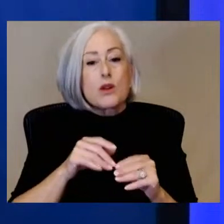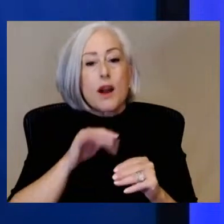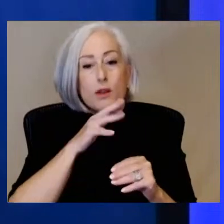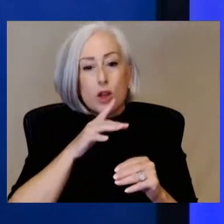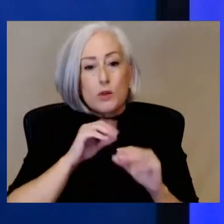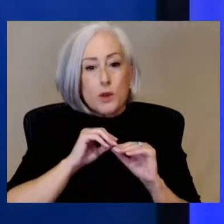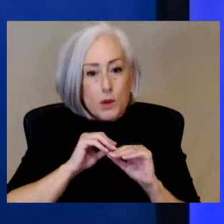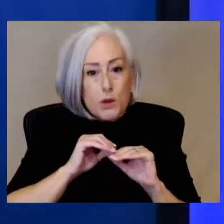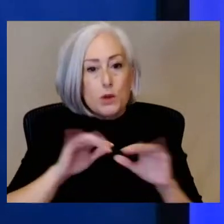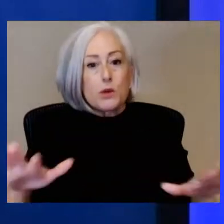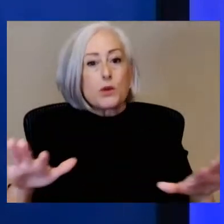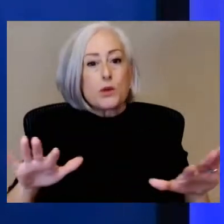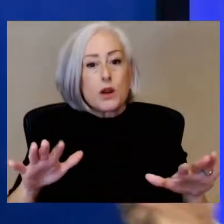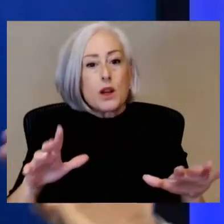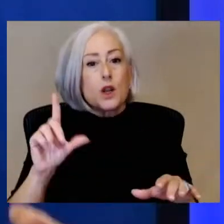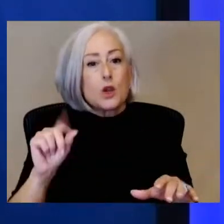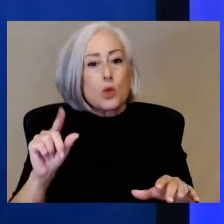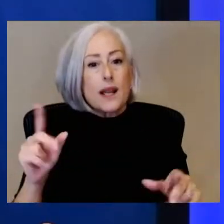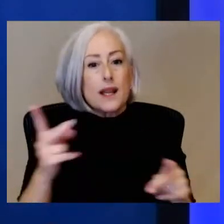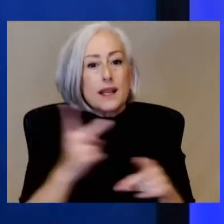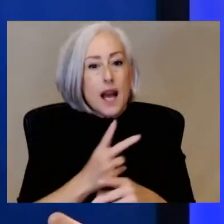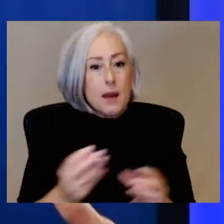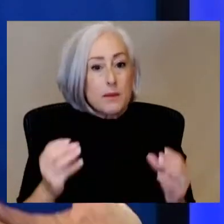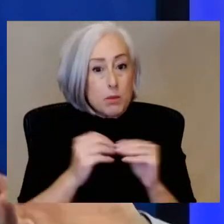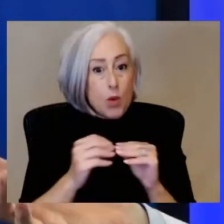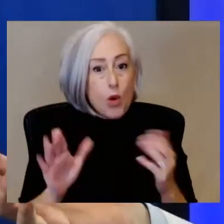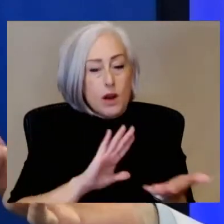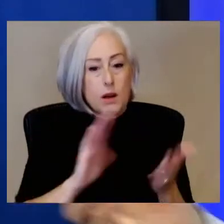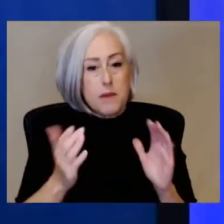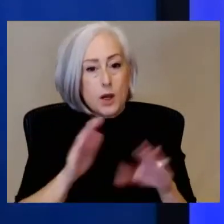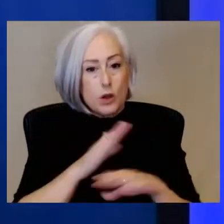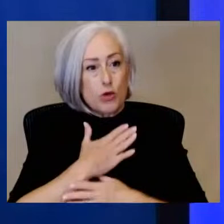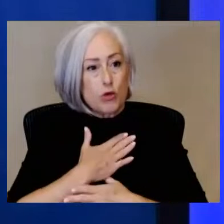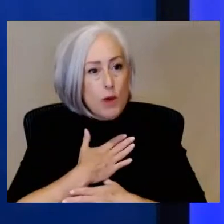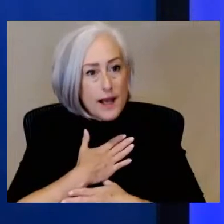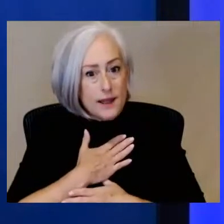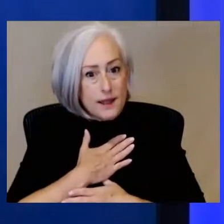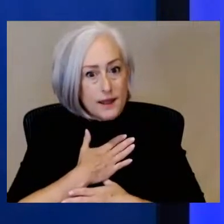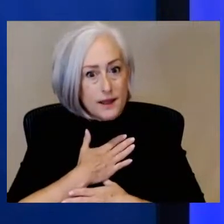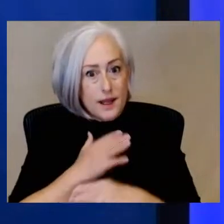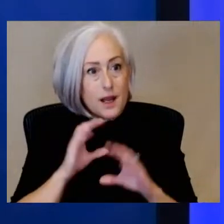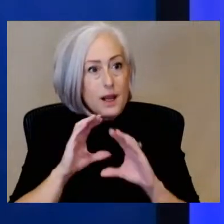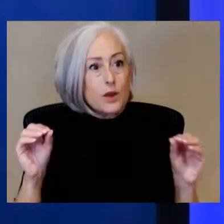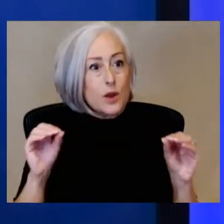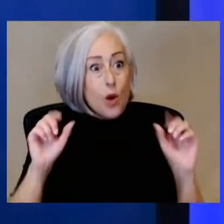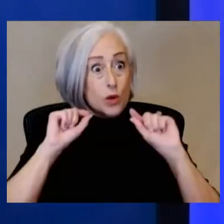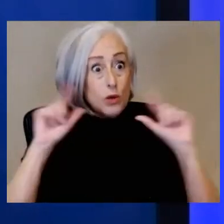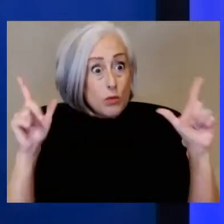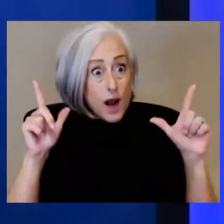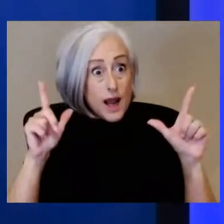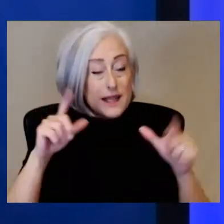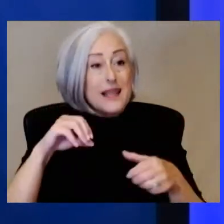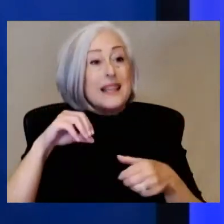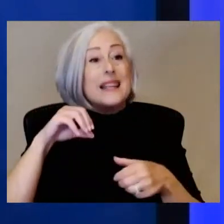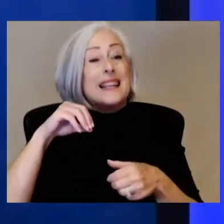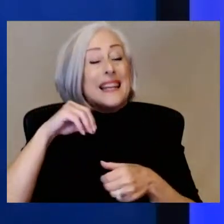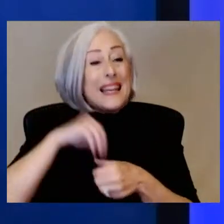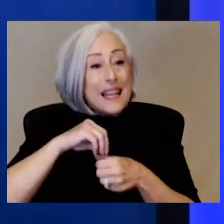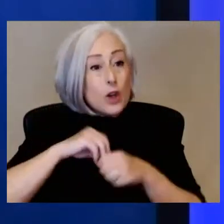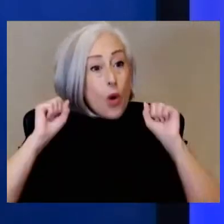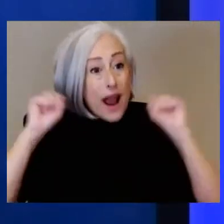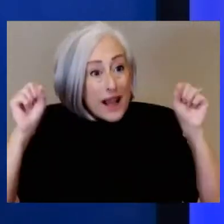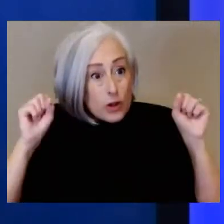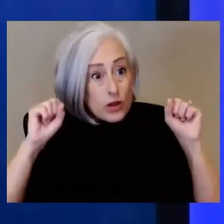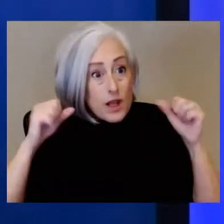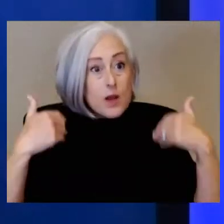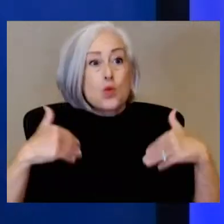rest, suggesting that, no surprise here, that indoor exercise can be a hotspot. So we just have to be thoughtful of that